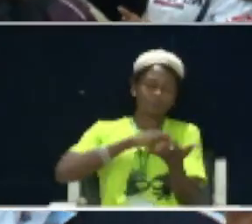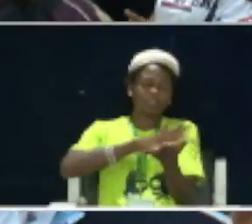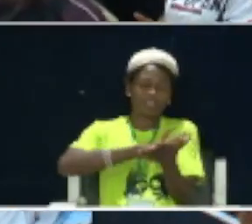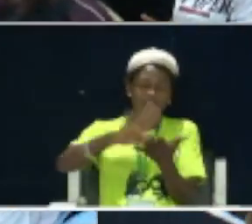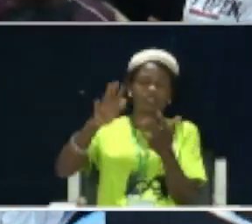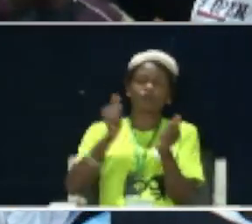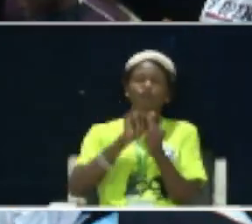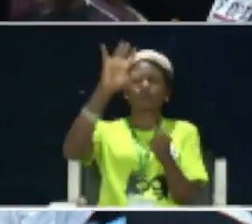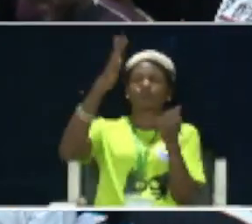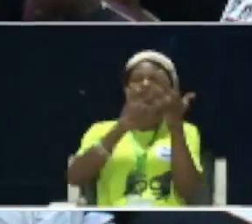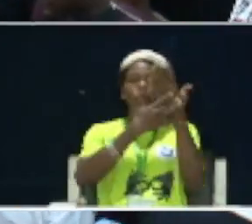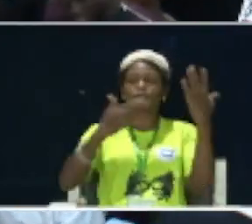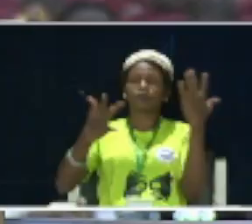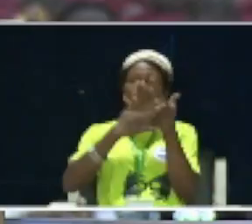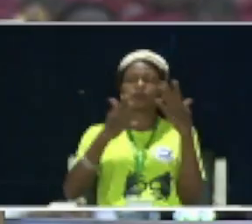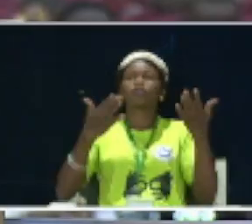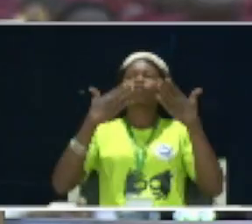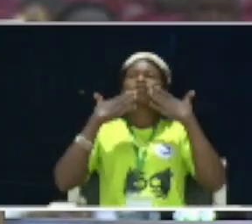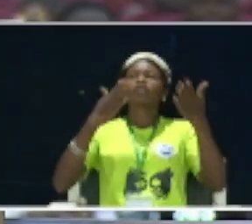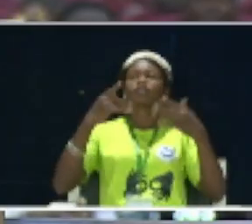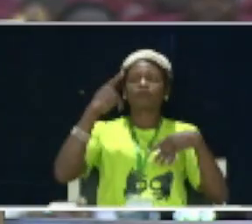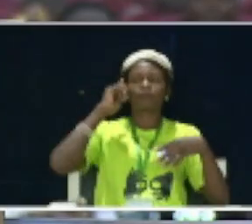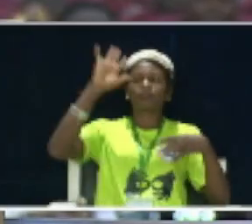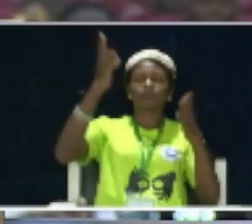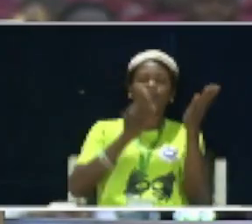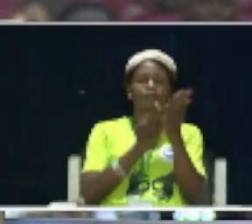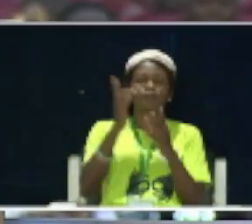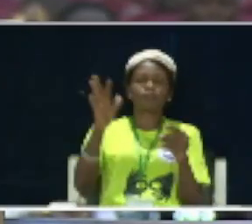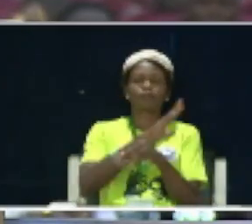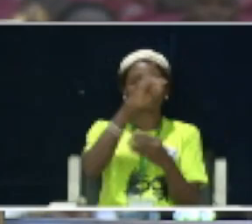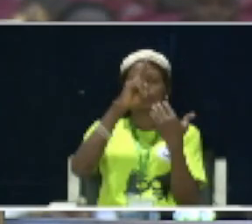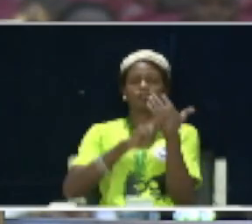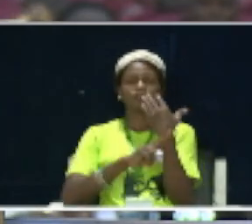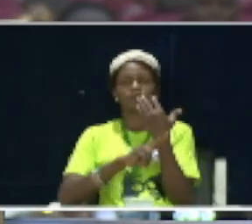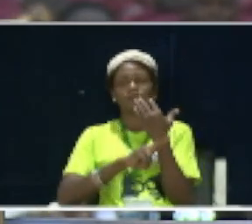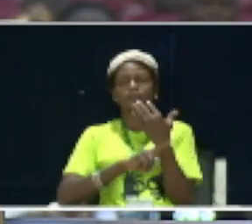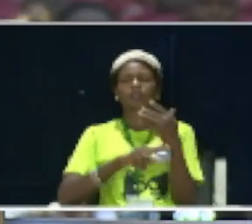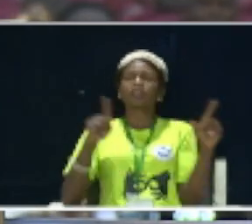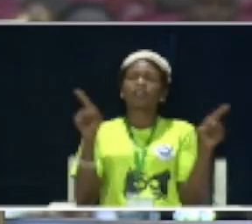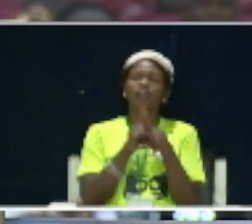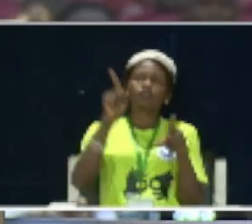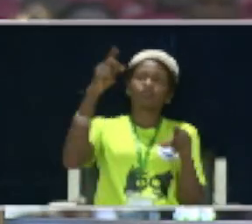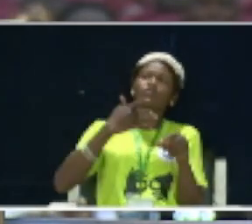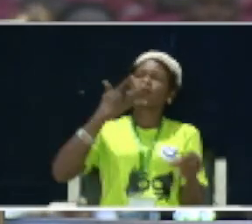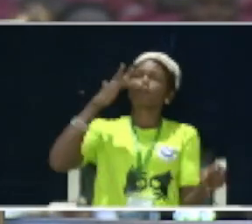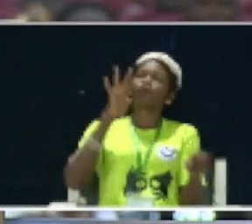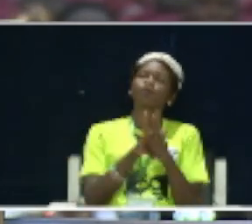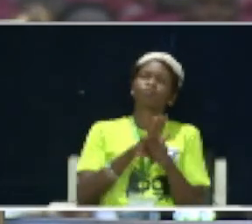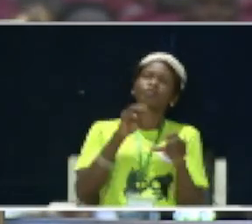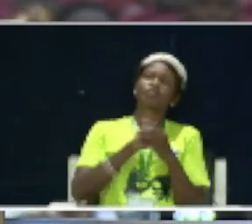blood. Thank you for your faithfulness. As you have promised in your